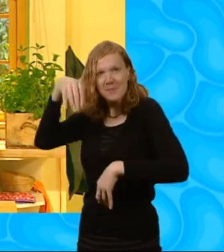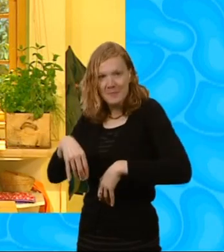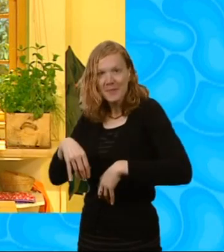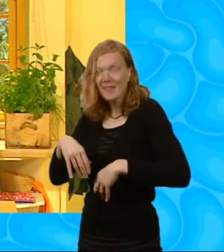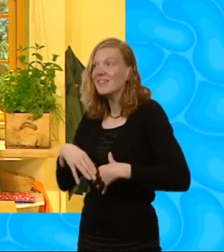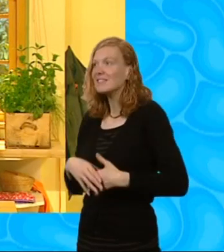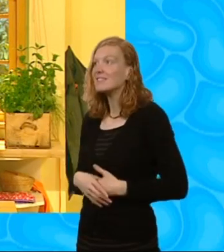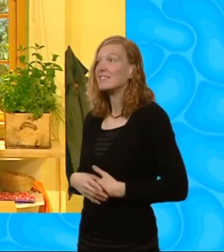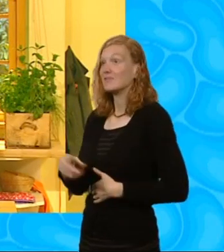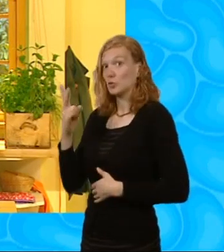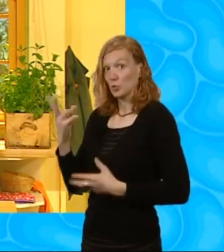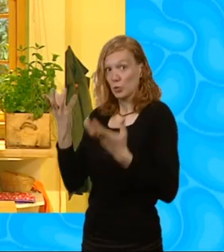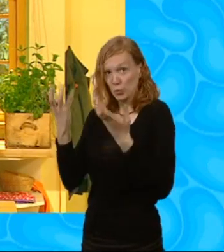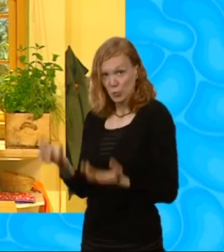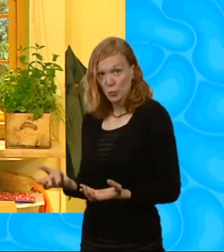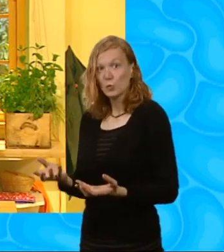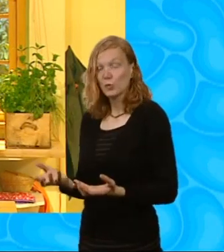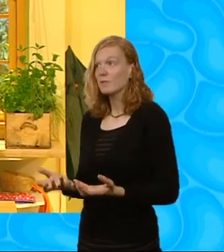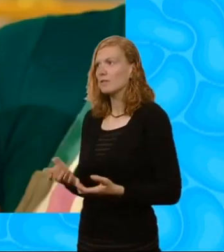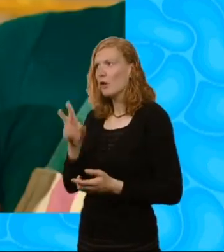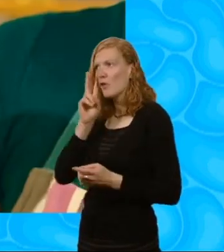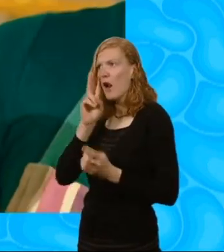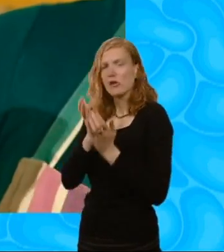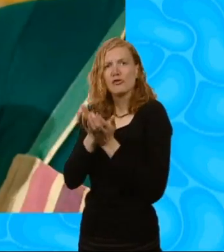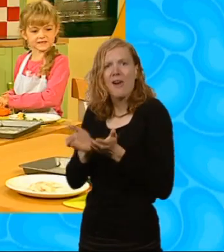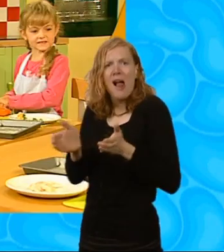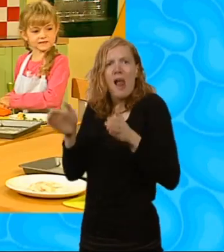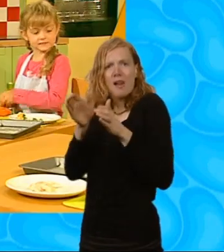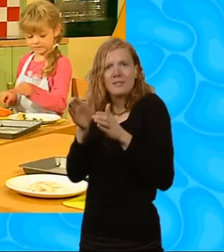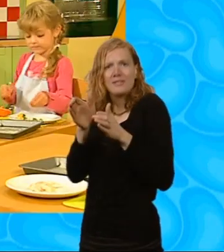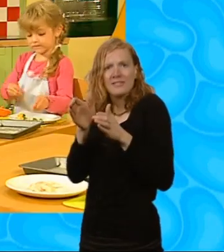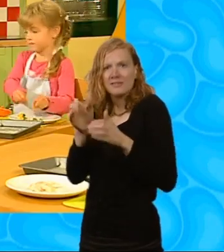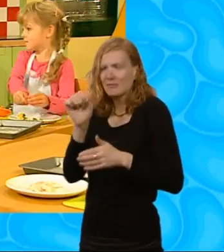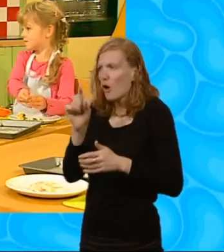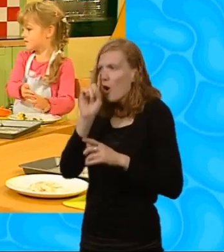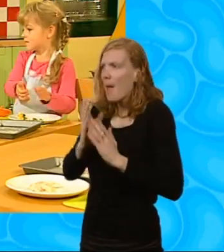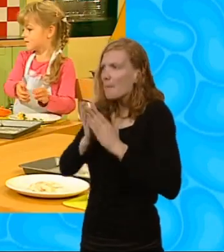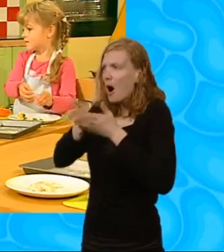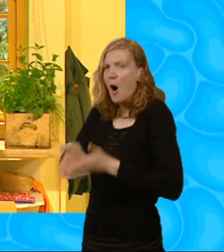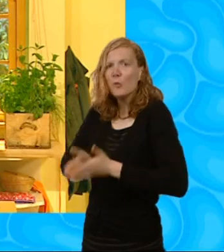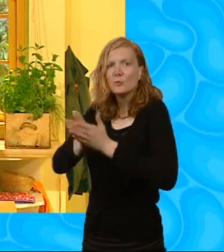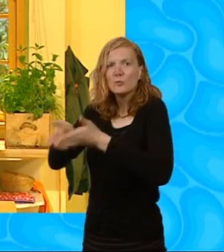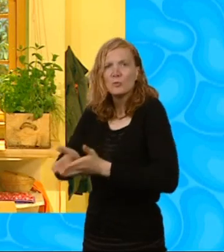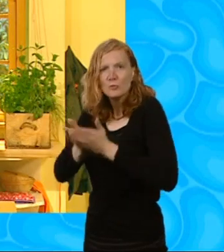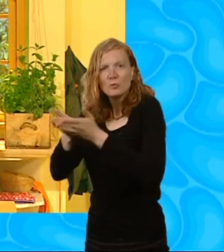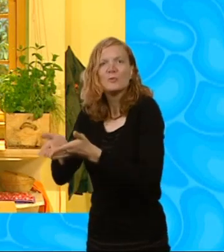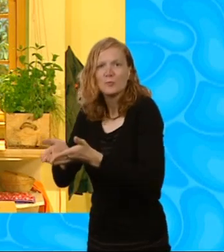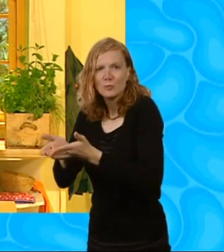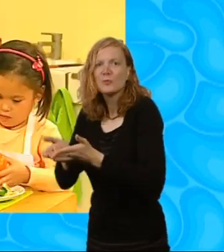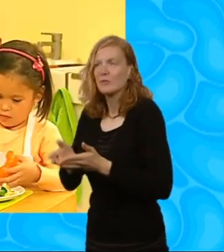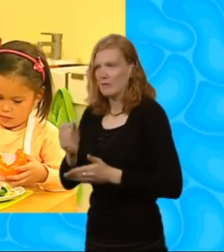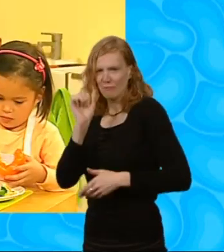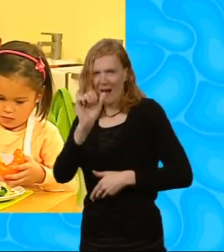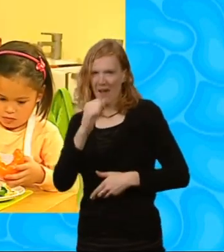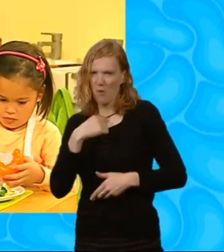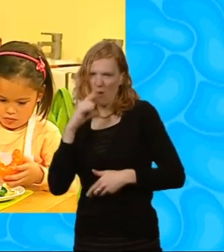pieces of pepper. Now, don't you think that they look a bit like shells? Yes. A bit like boats. Do you think they look a bit like boats? Mine